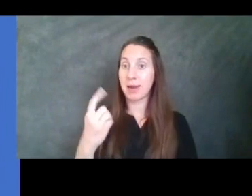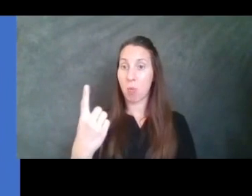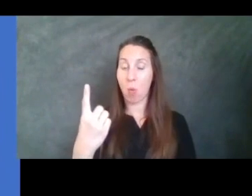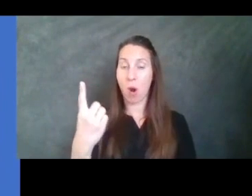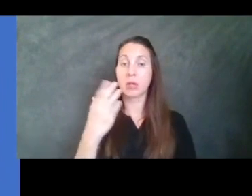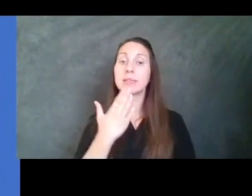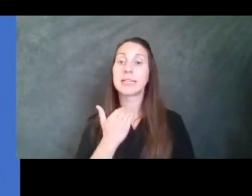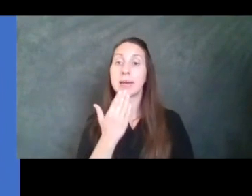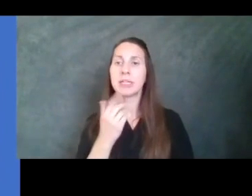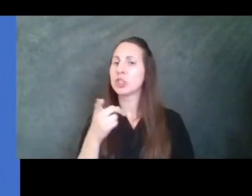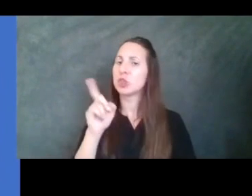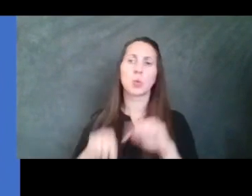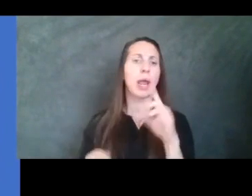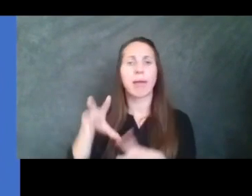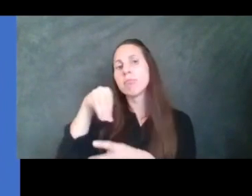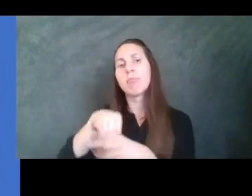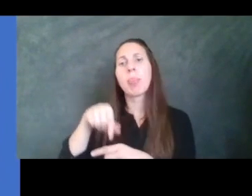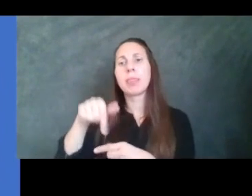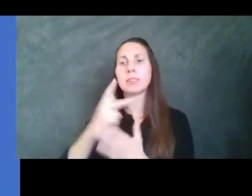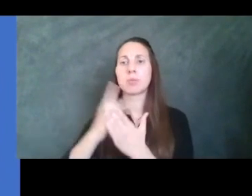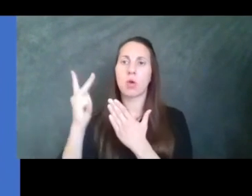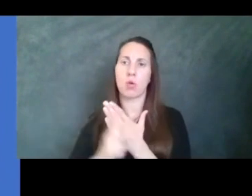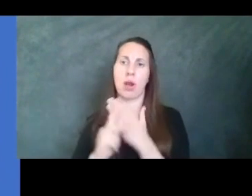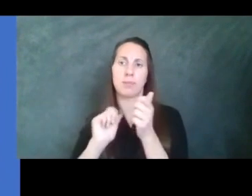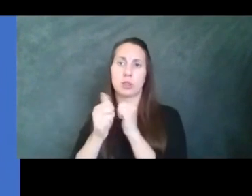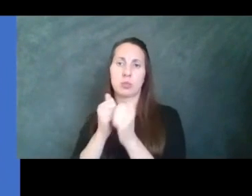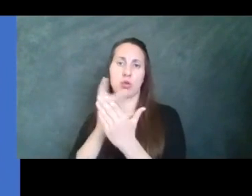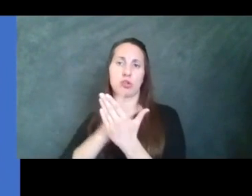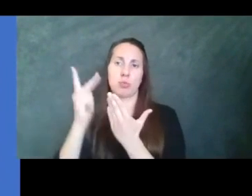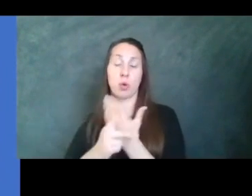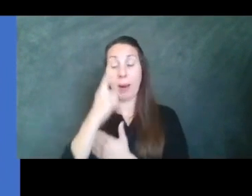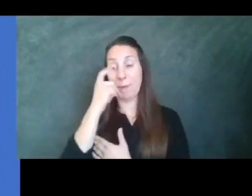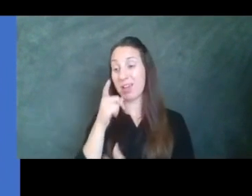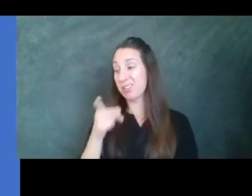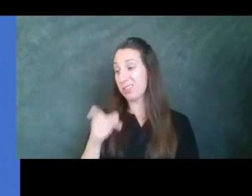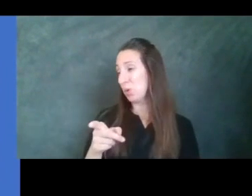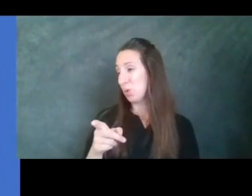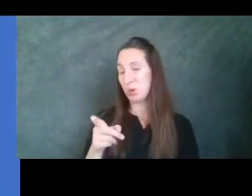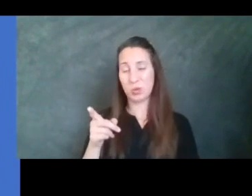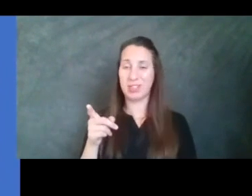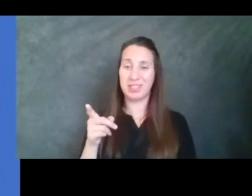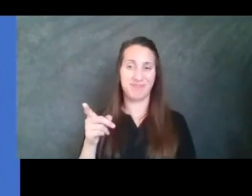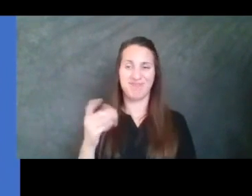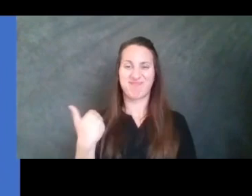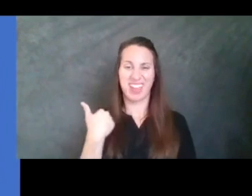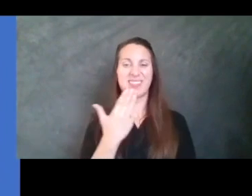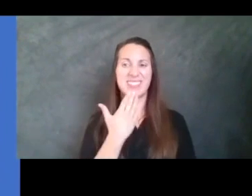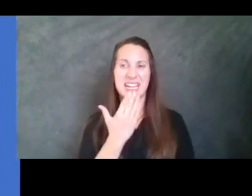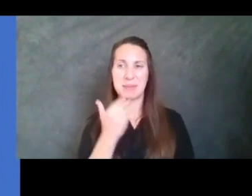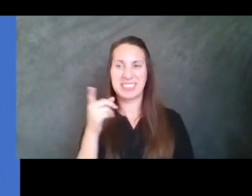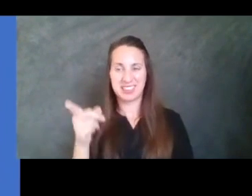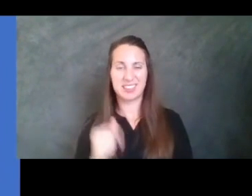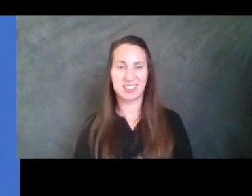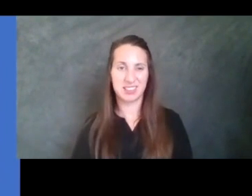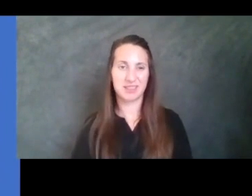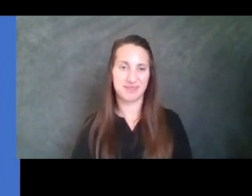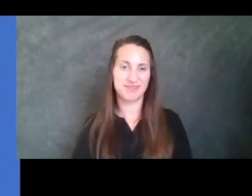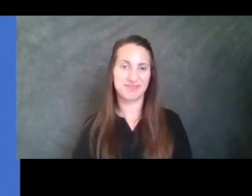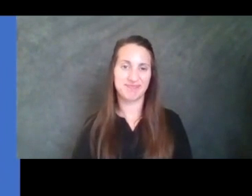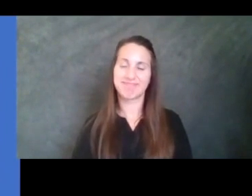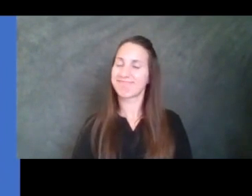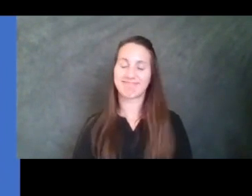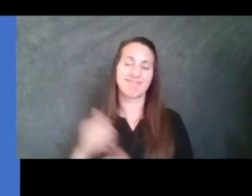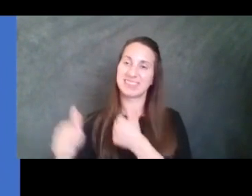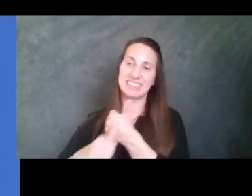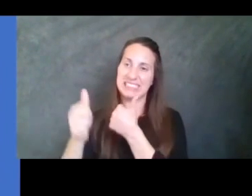can't participate in the sports program because of the fact that you have diabetes and it's too